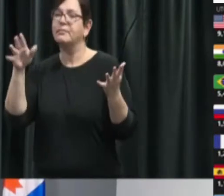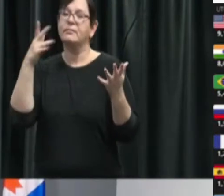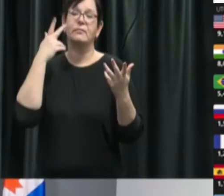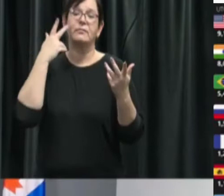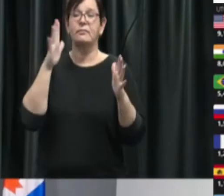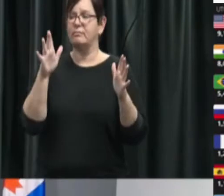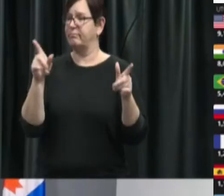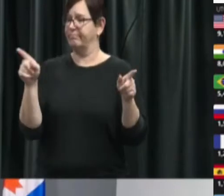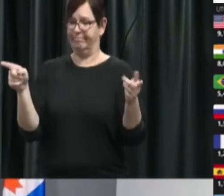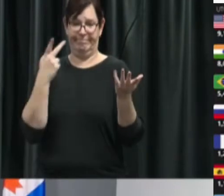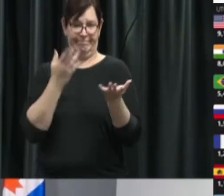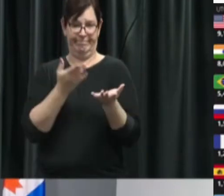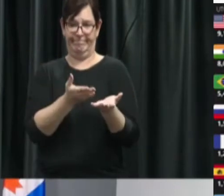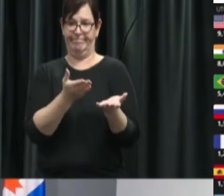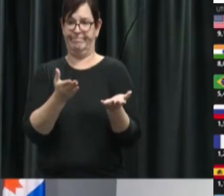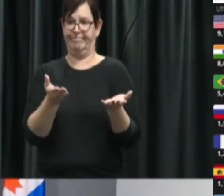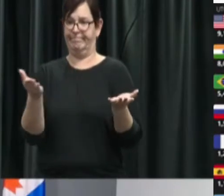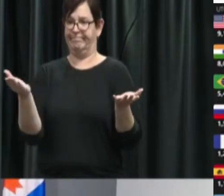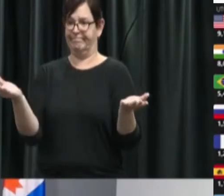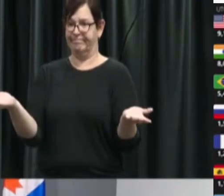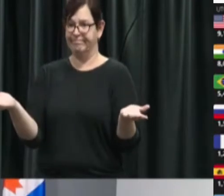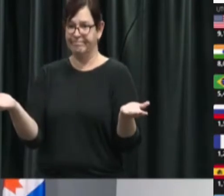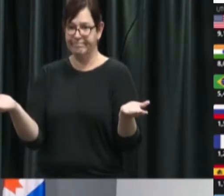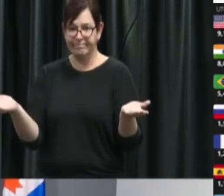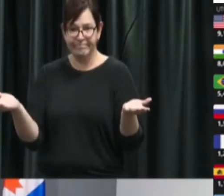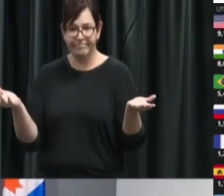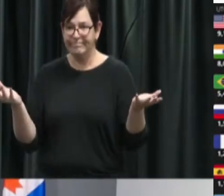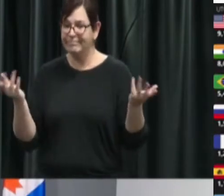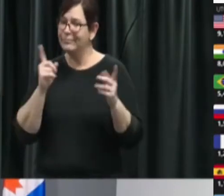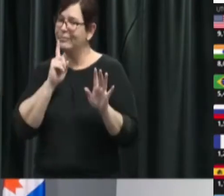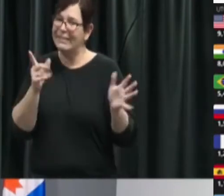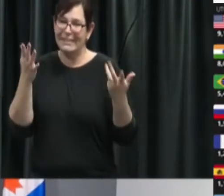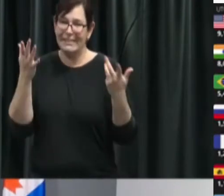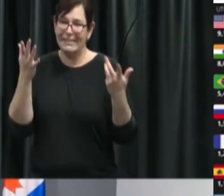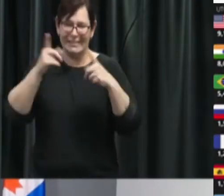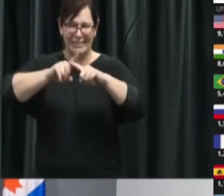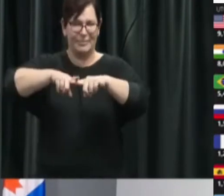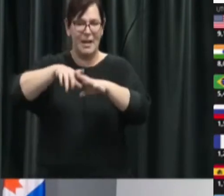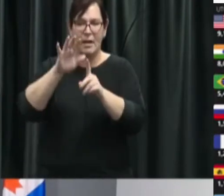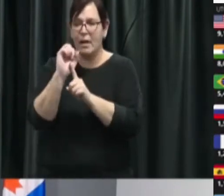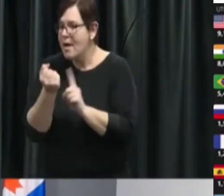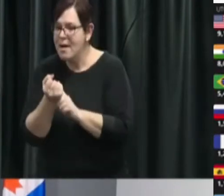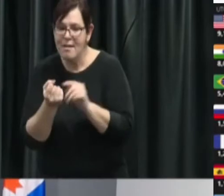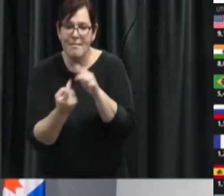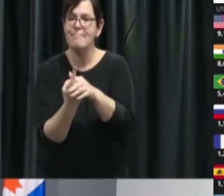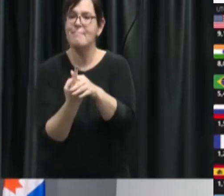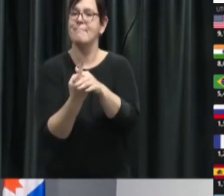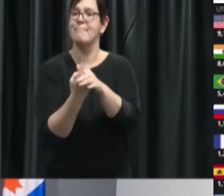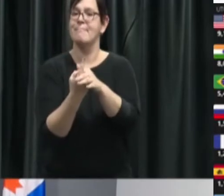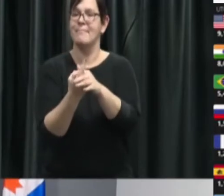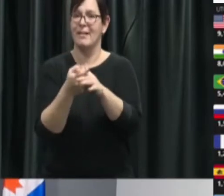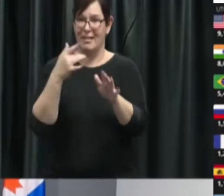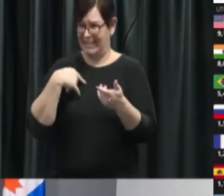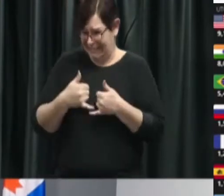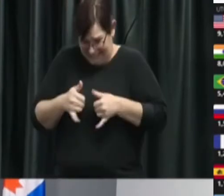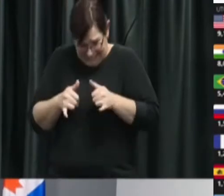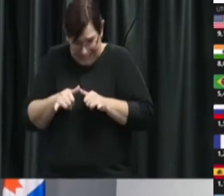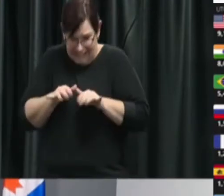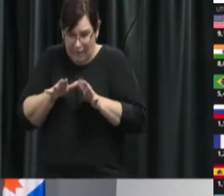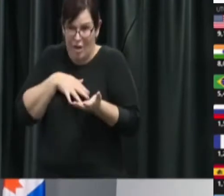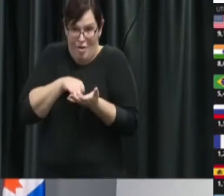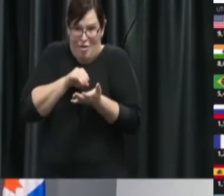see, this is something, and it's a circumstance where we're all learning very much in real time, simply because this is a